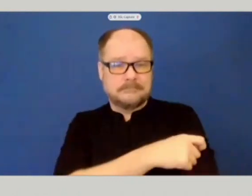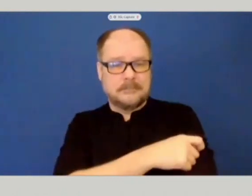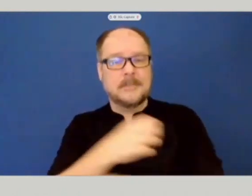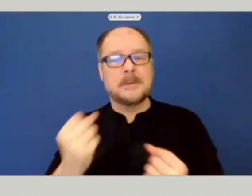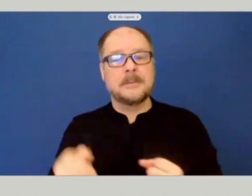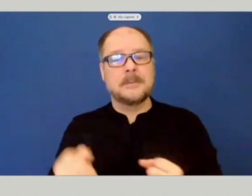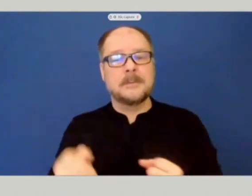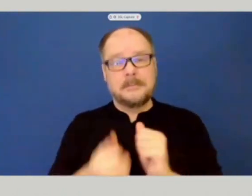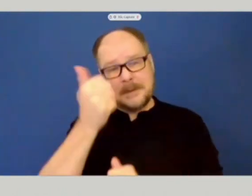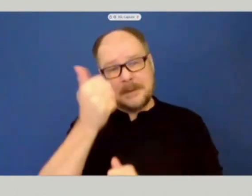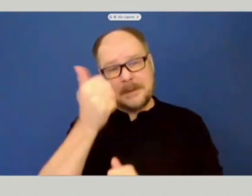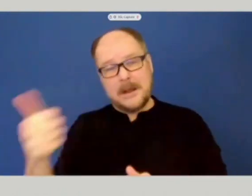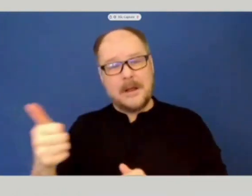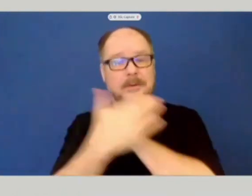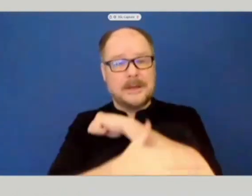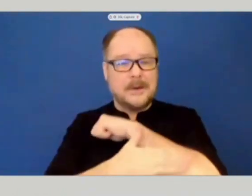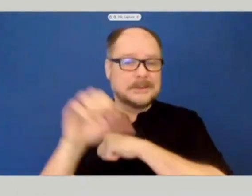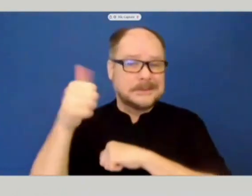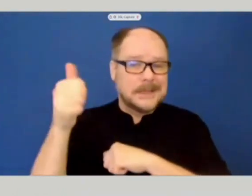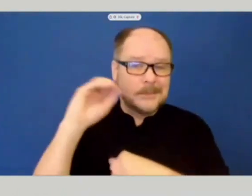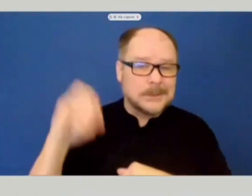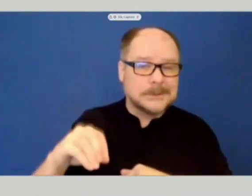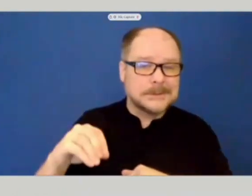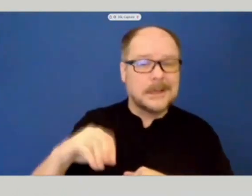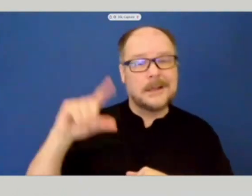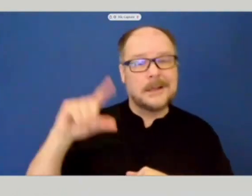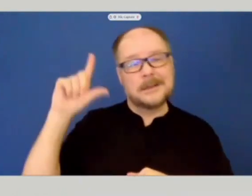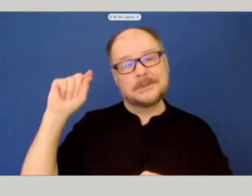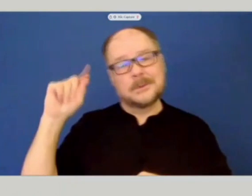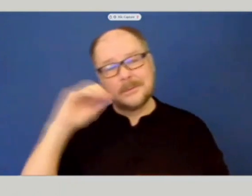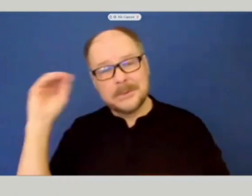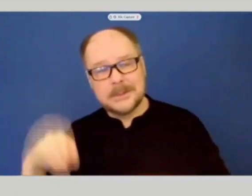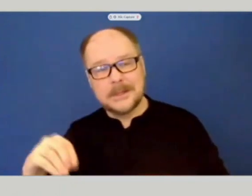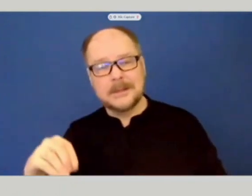above 10%, some as high as 20%.